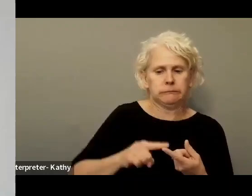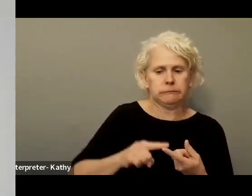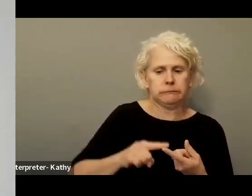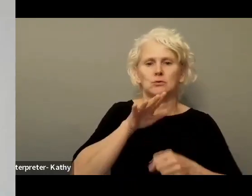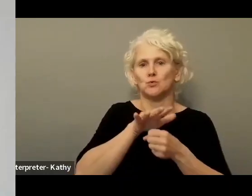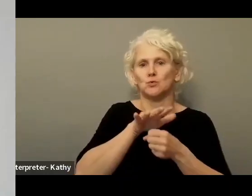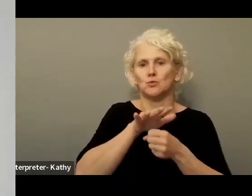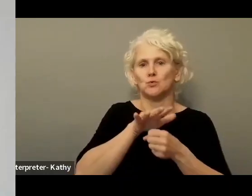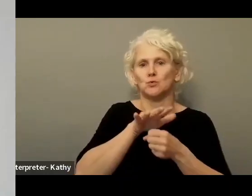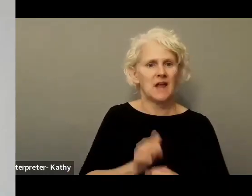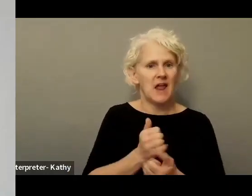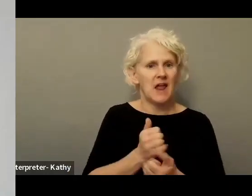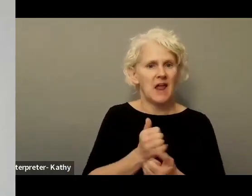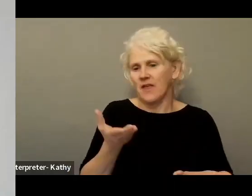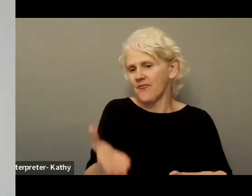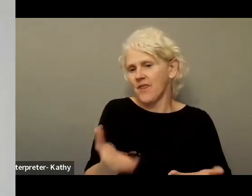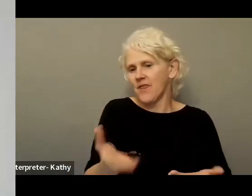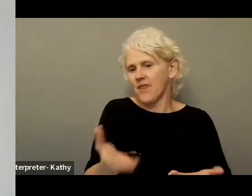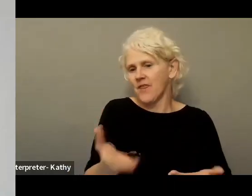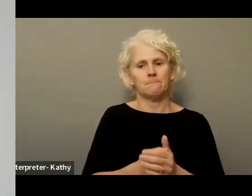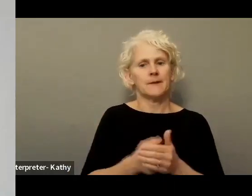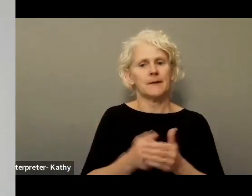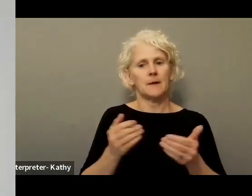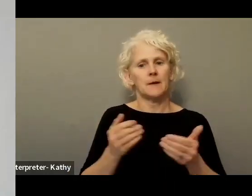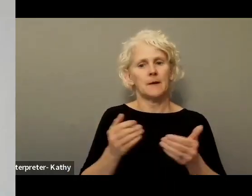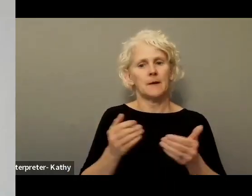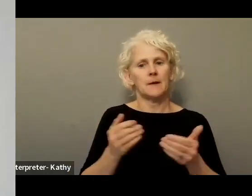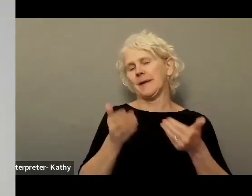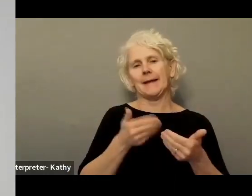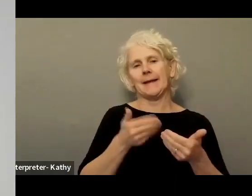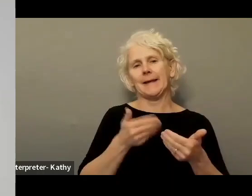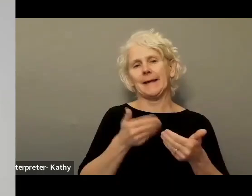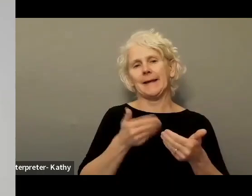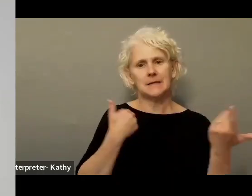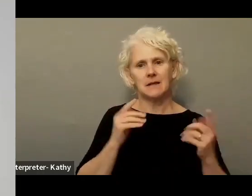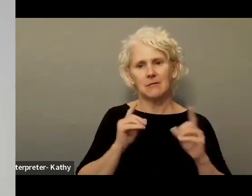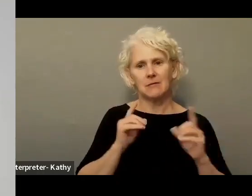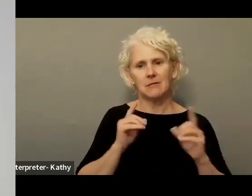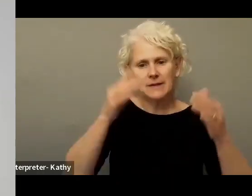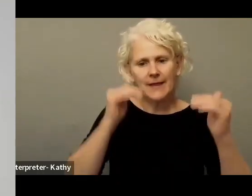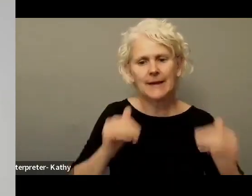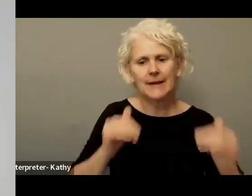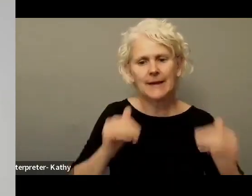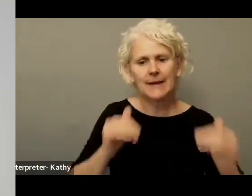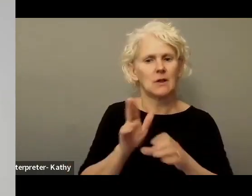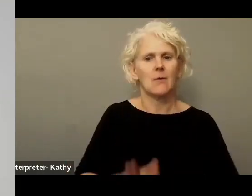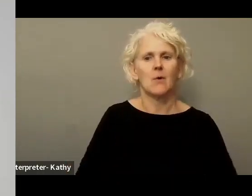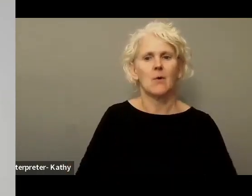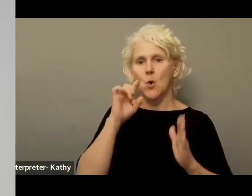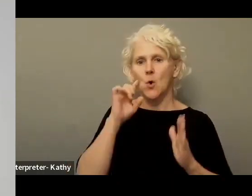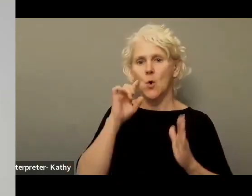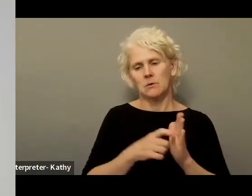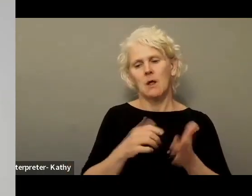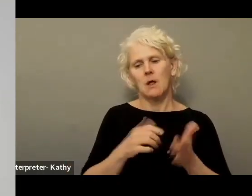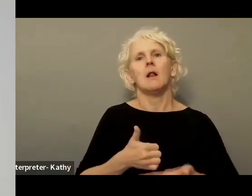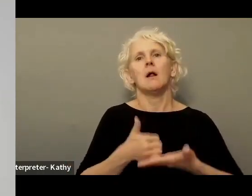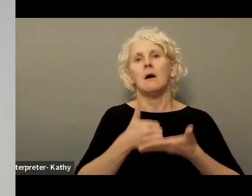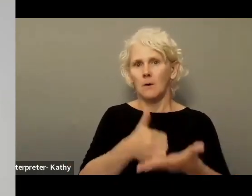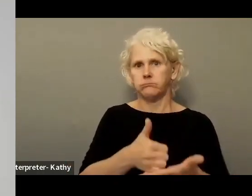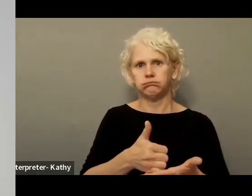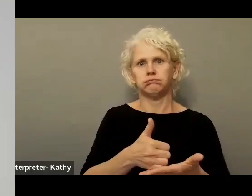Everything is right there at their fingertips, and they can just get everything done and scamper on to the next client. We've noticed that that's really helped kind